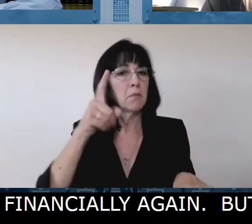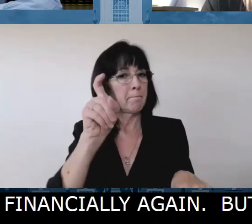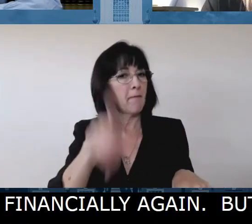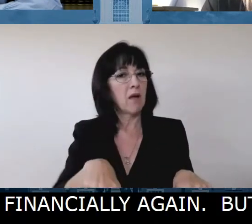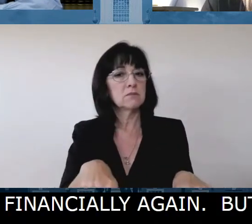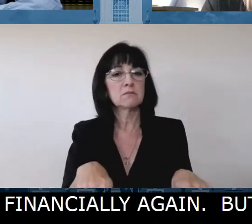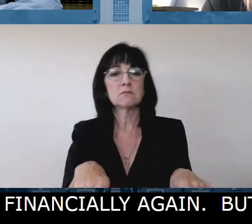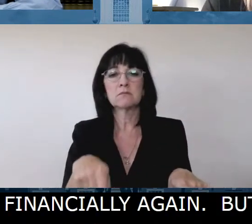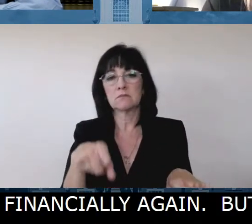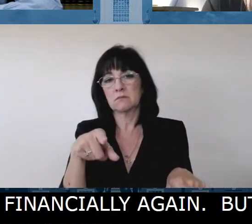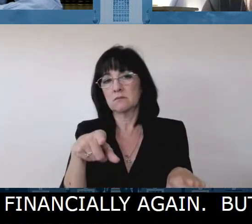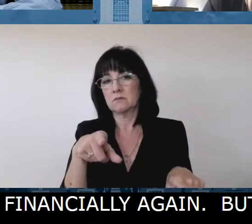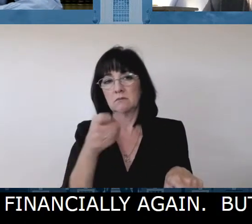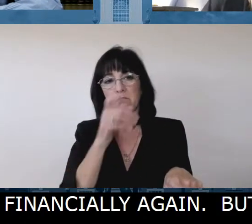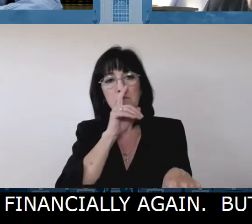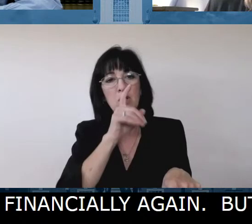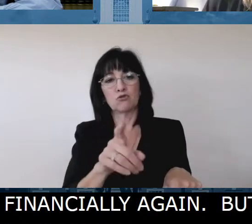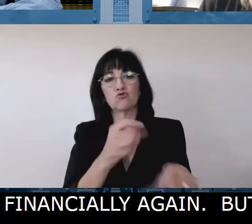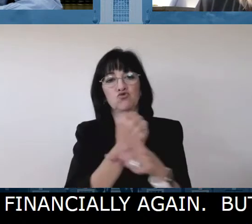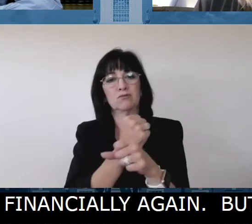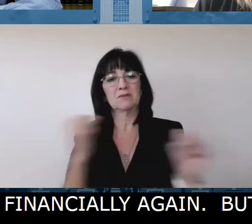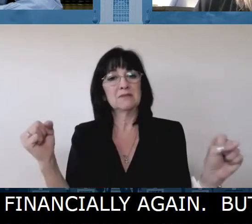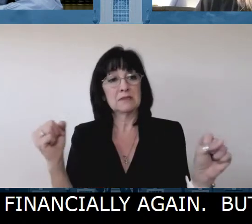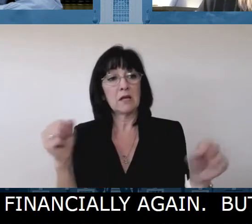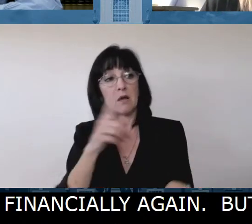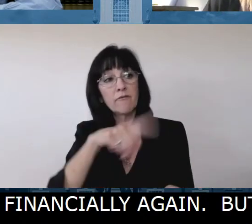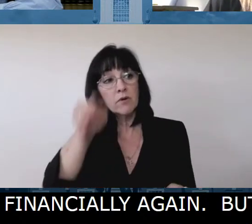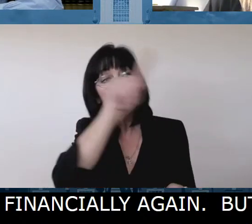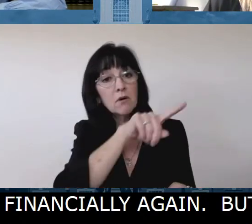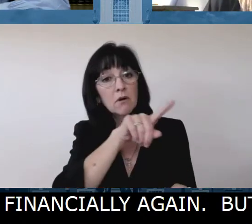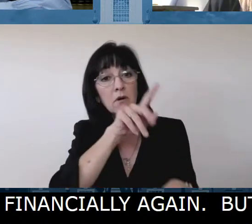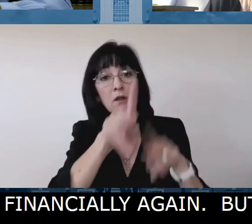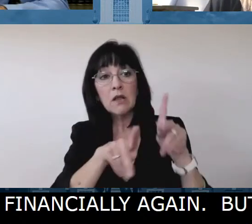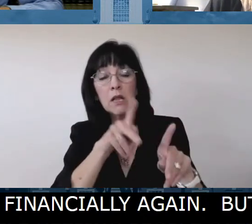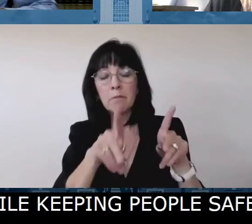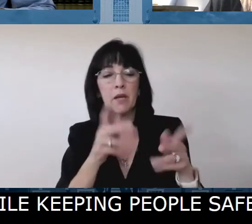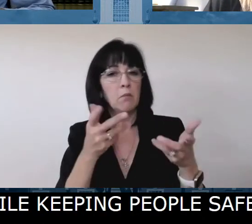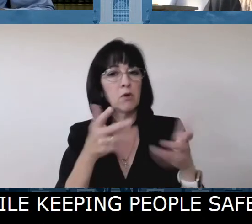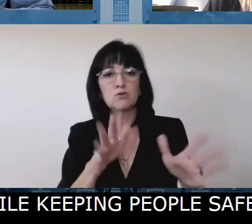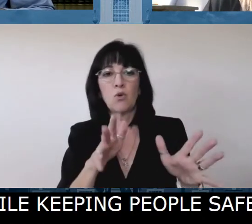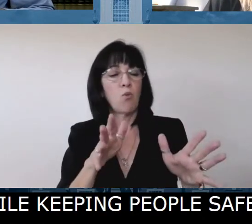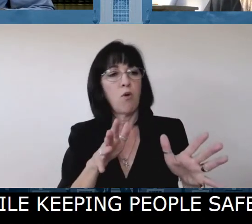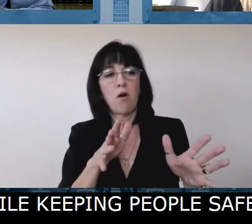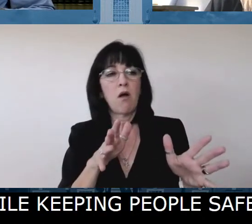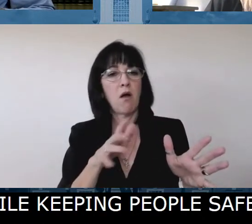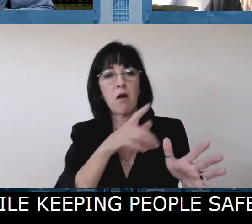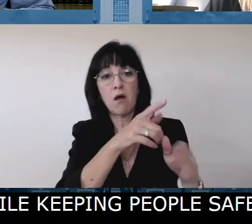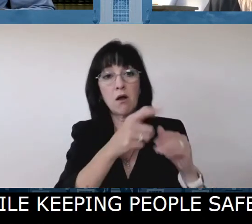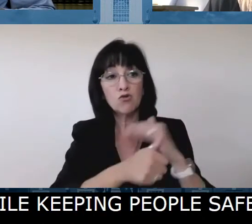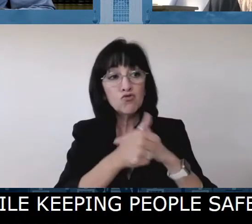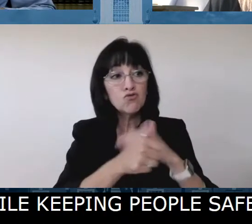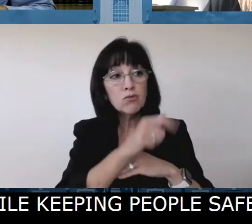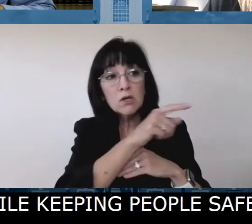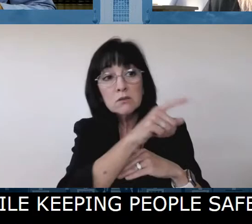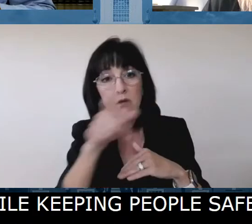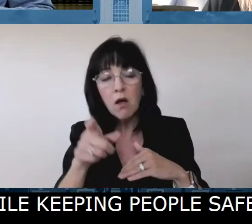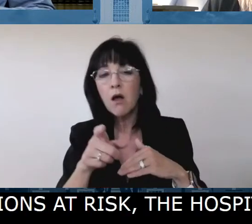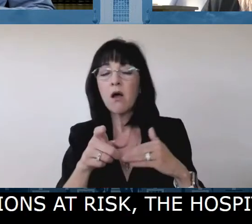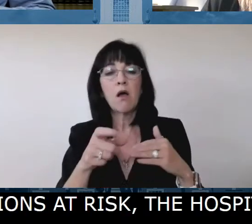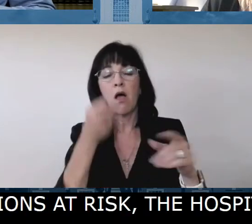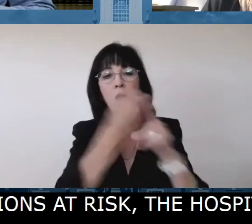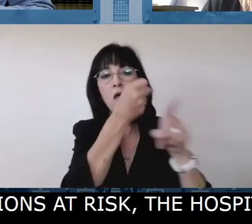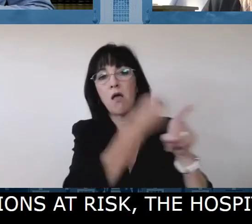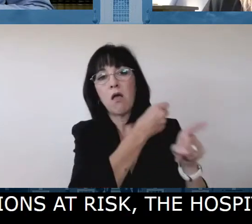putting vulnerable populations at risks to hospitalization and death. Those risks are